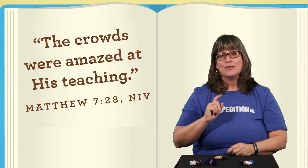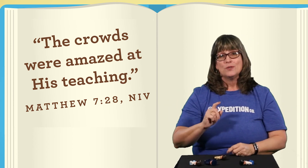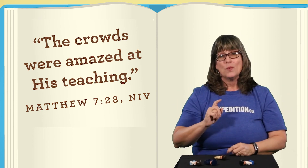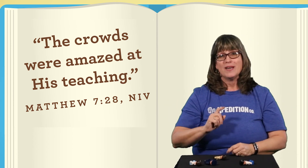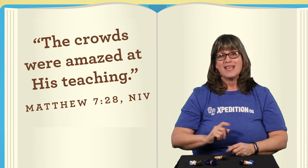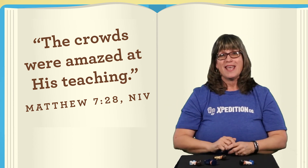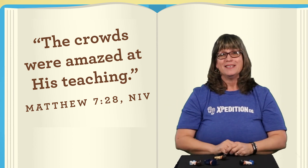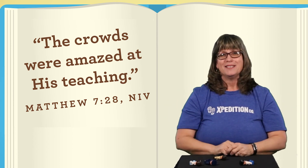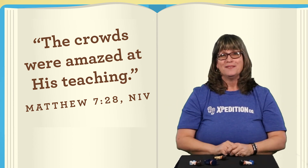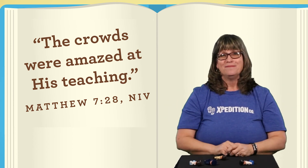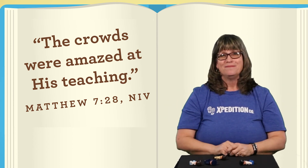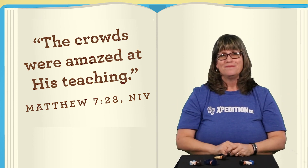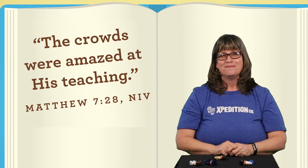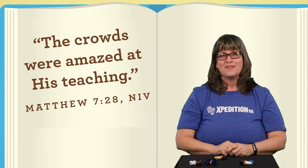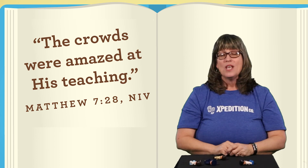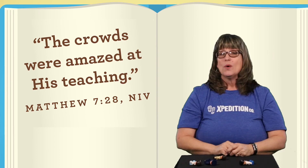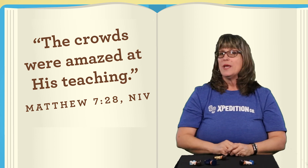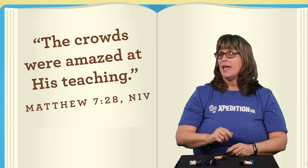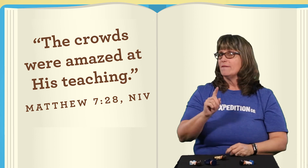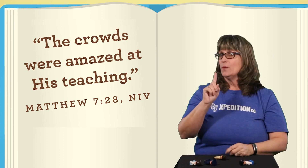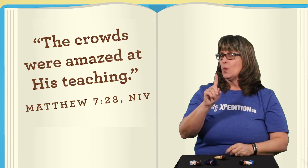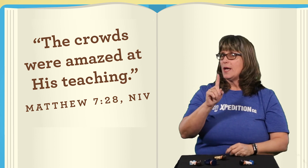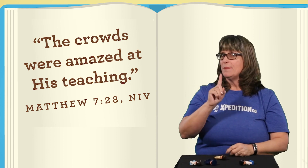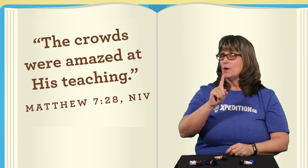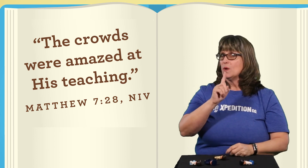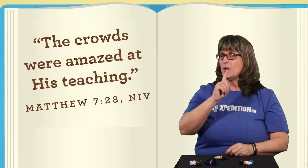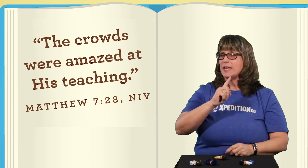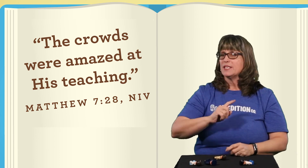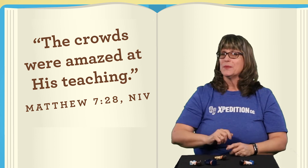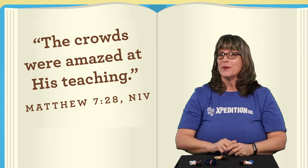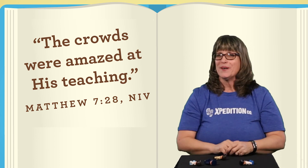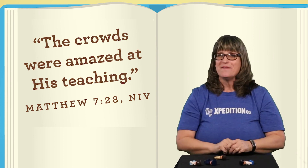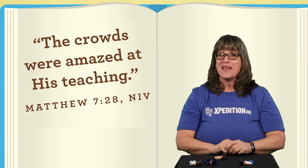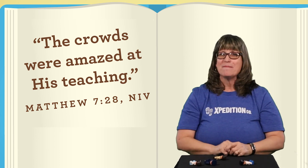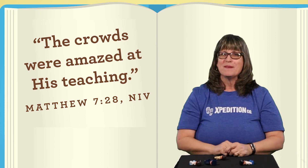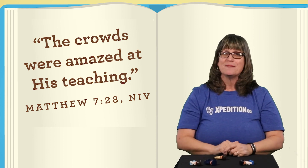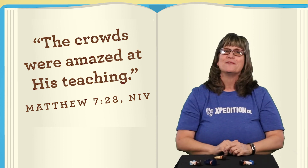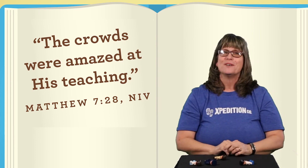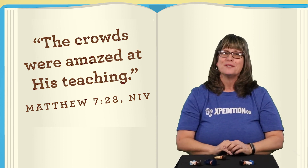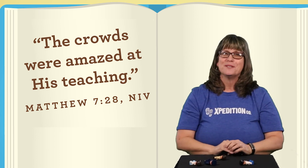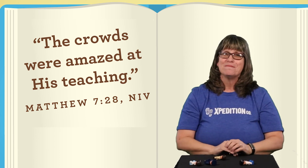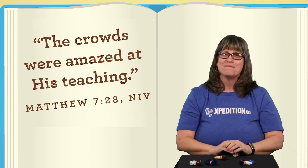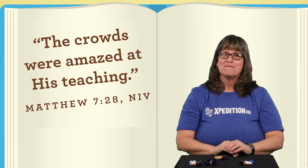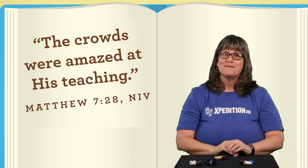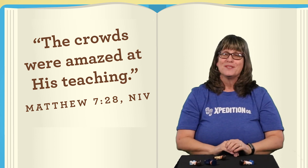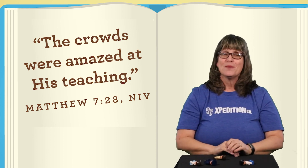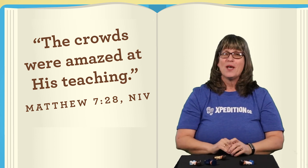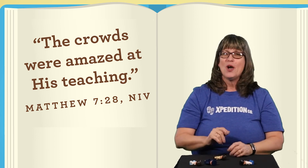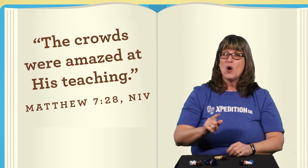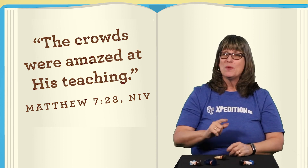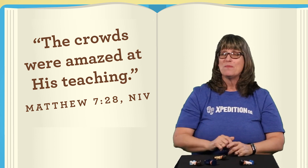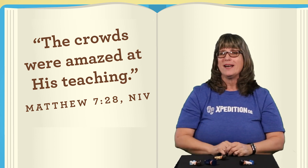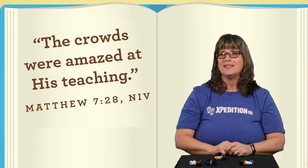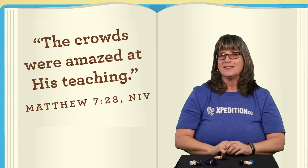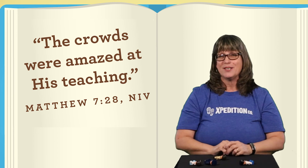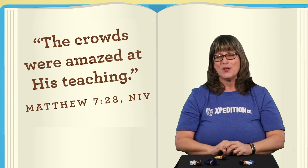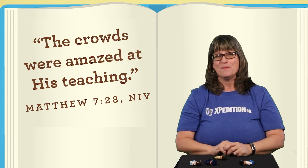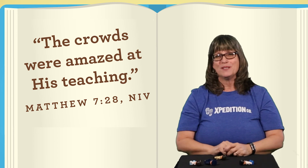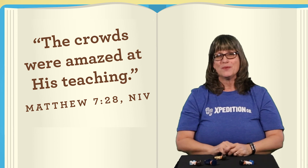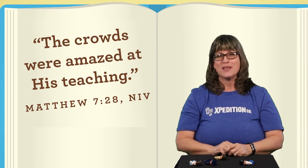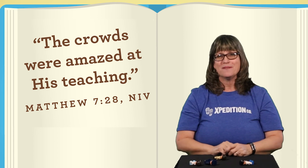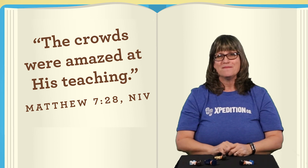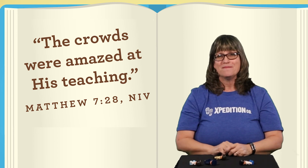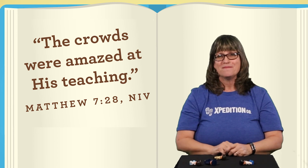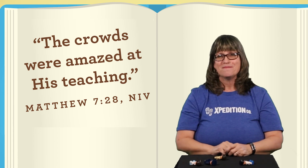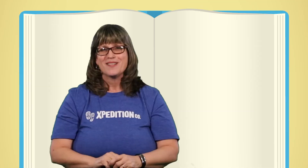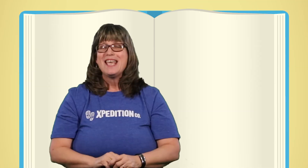Matthew 7:28. We have one more week to work on that memory verse. So I hope you practice it at home